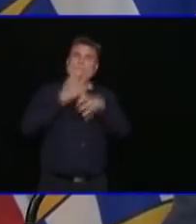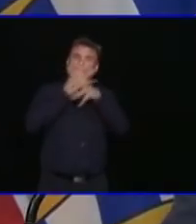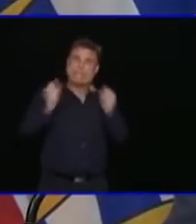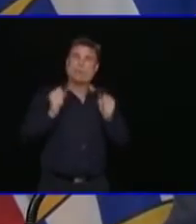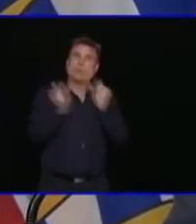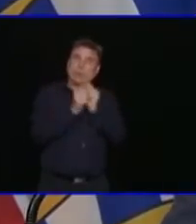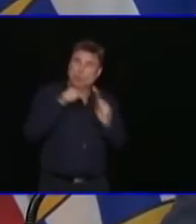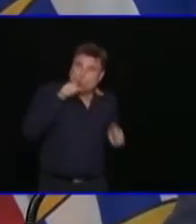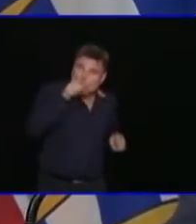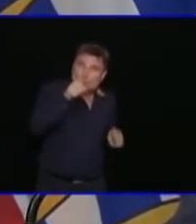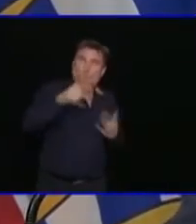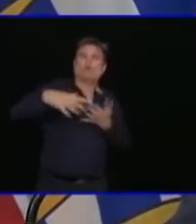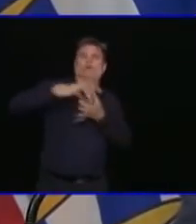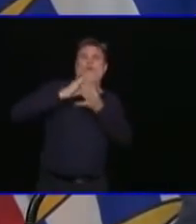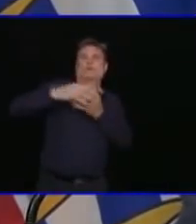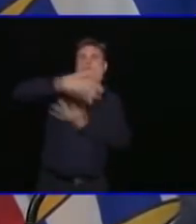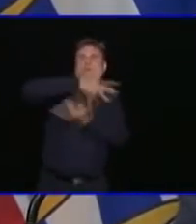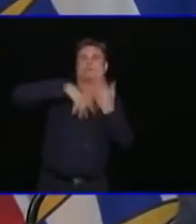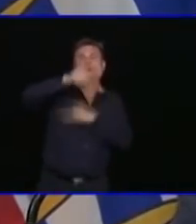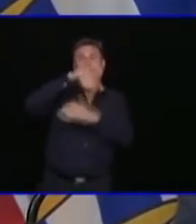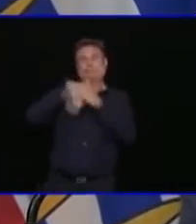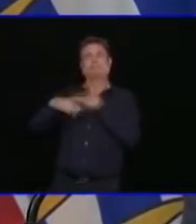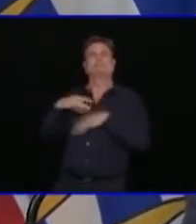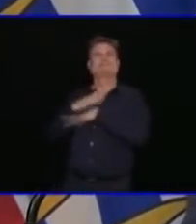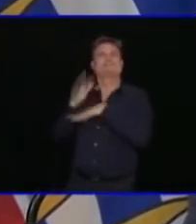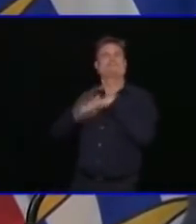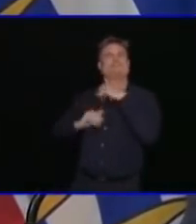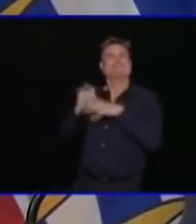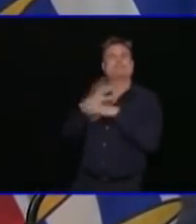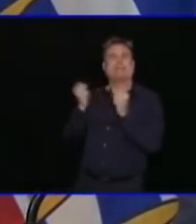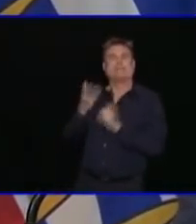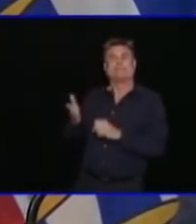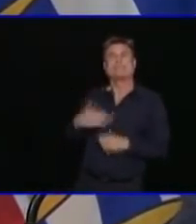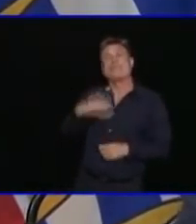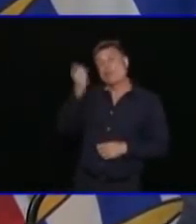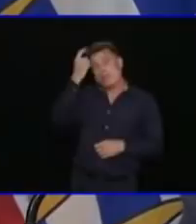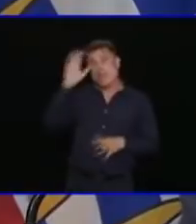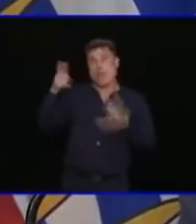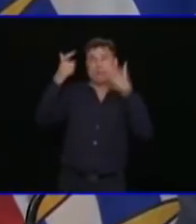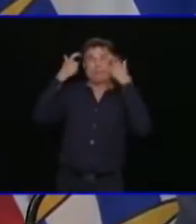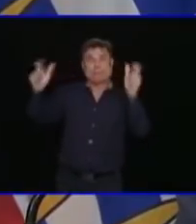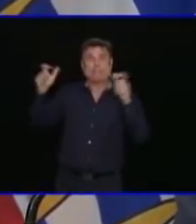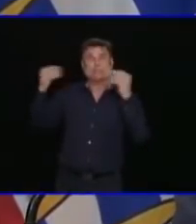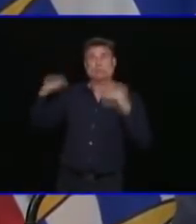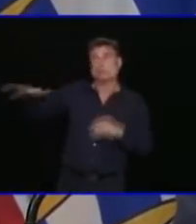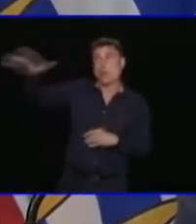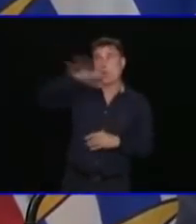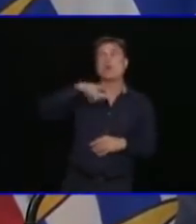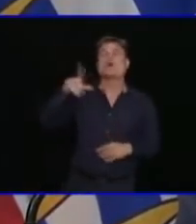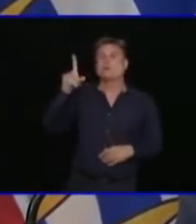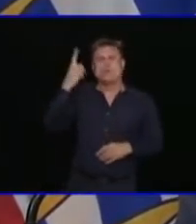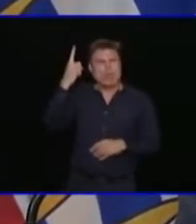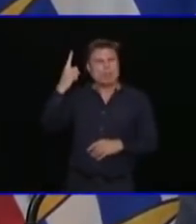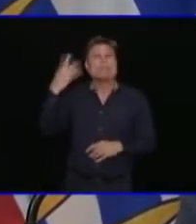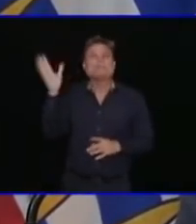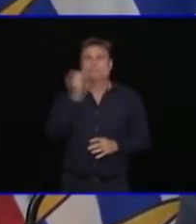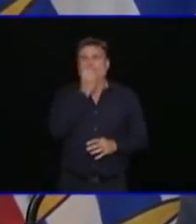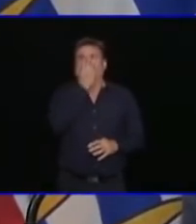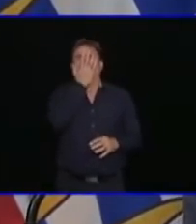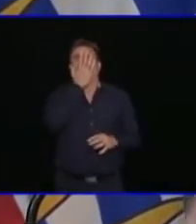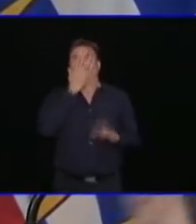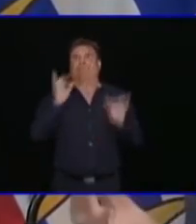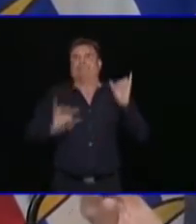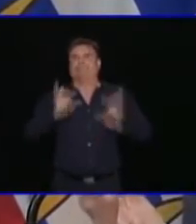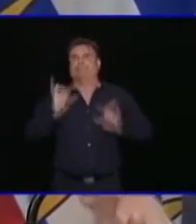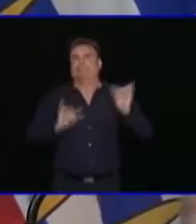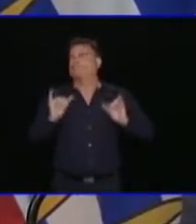is not the time to bend those rules. Now is the time where we need to continue to be careful. We know people are traveling more.